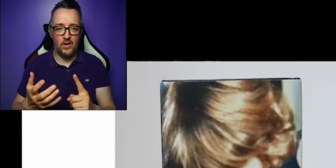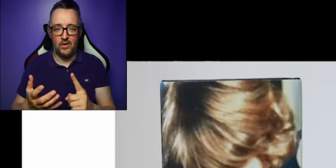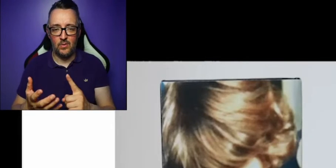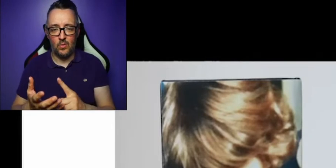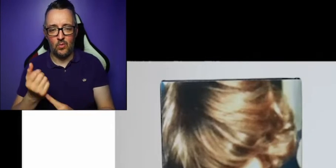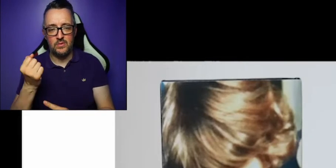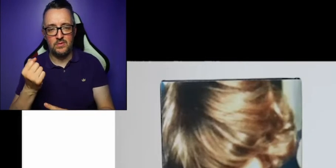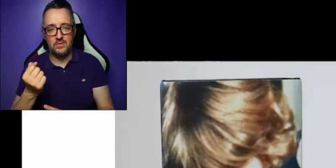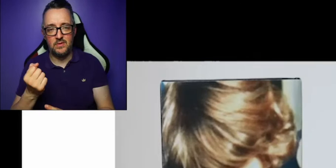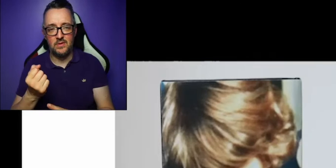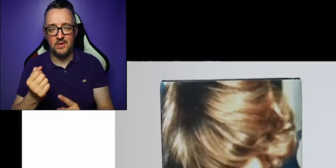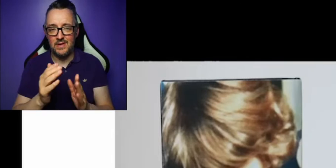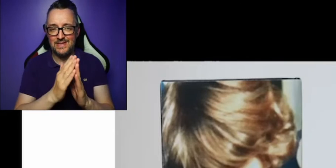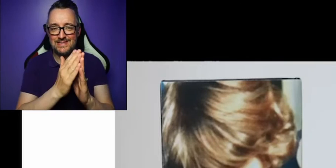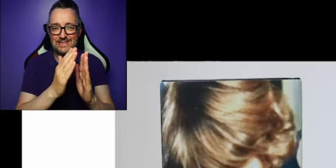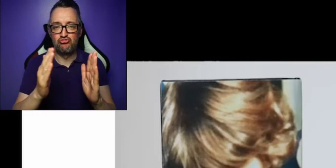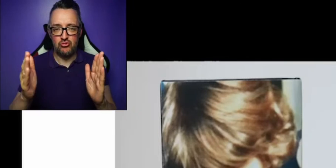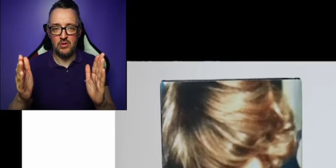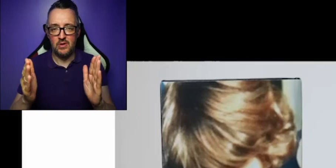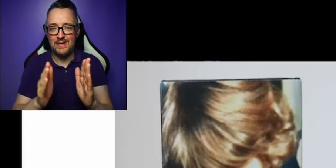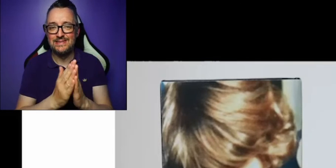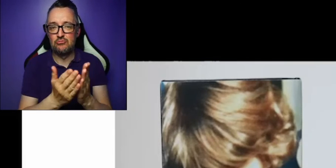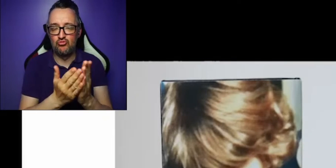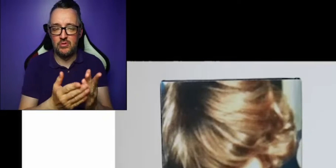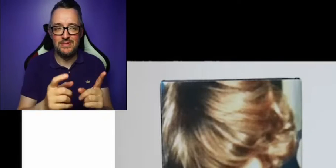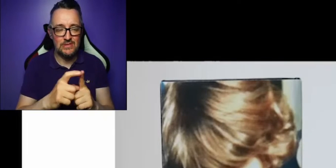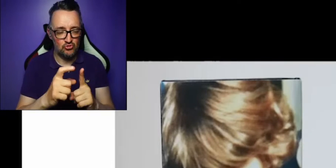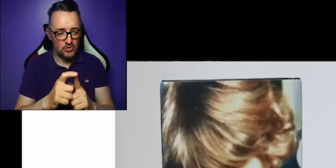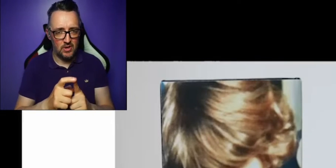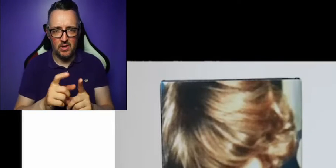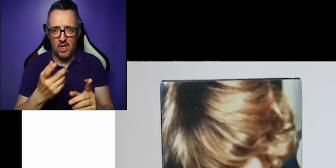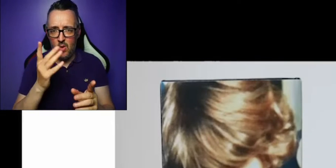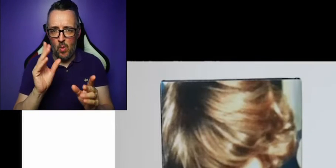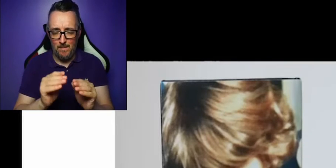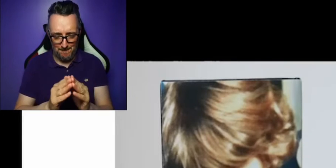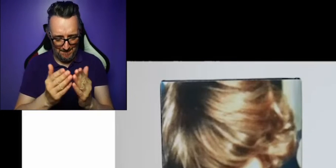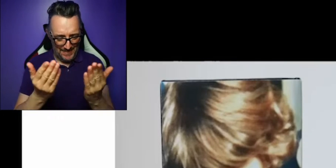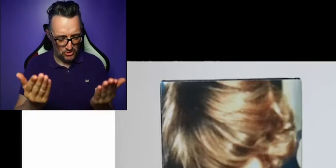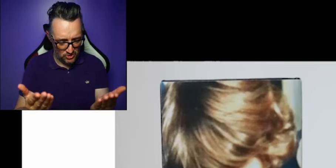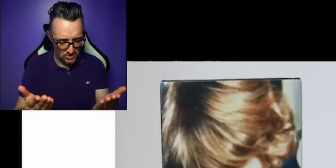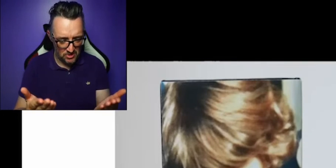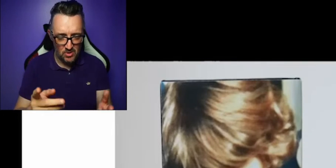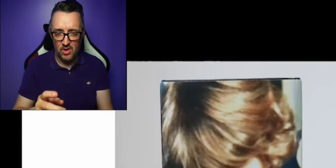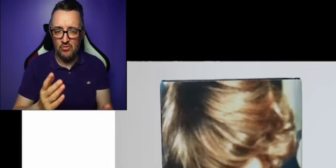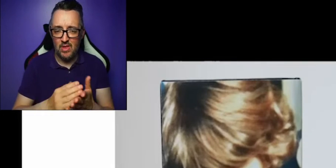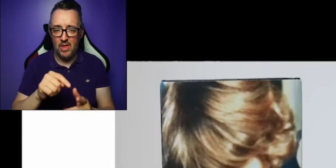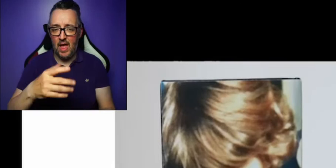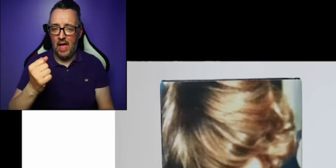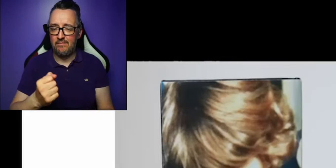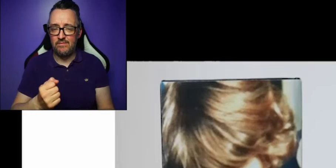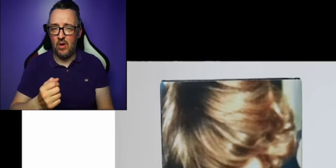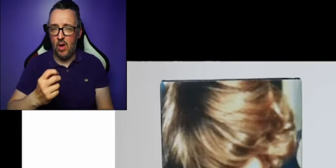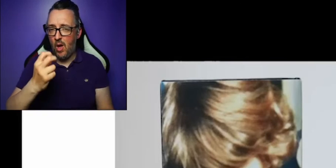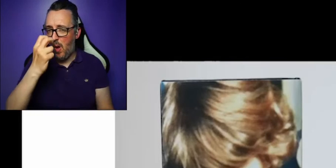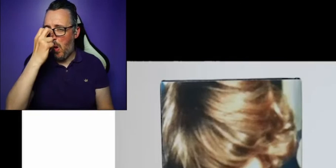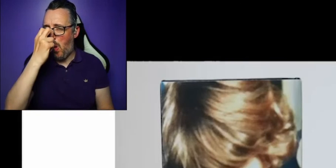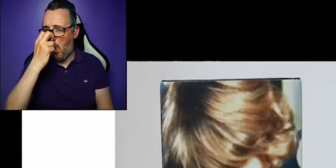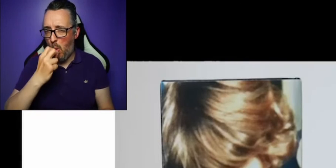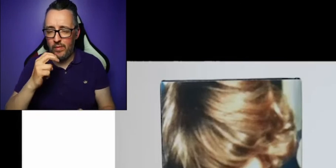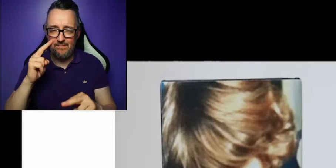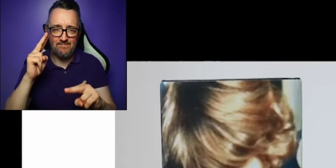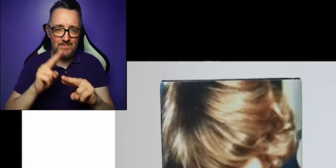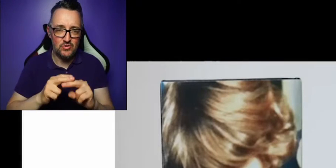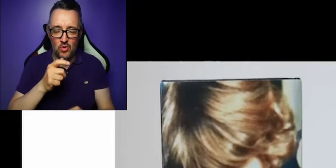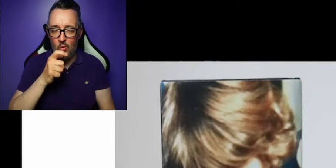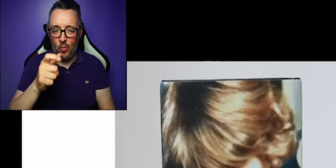this dictionary which had this extraordinary page in it with these very antiquated terms